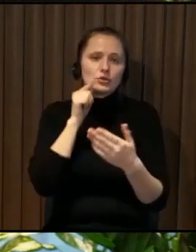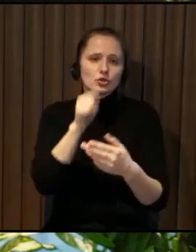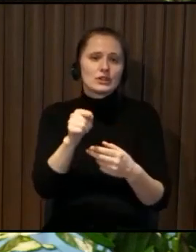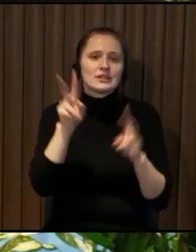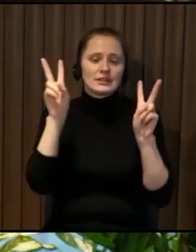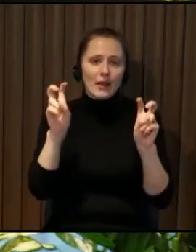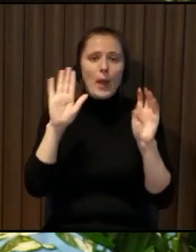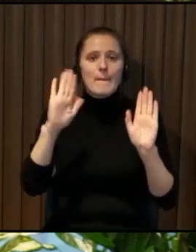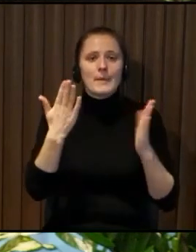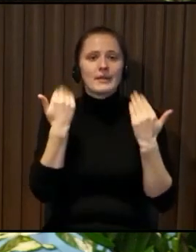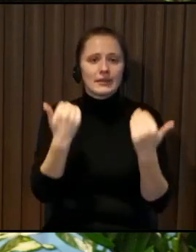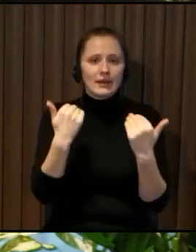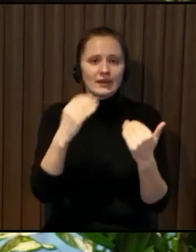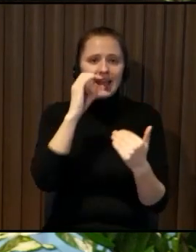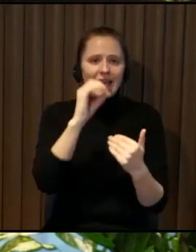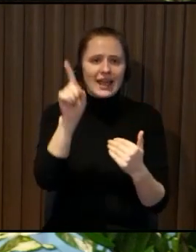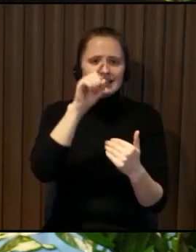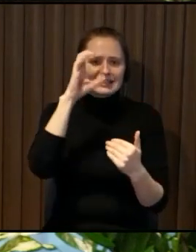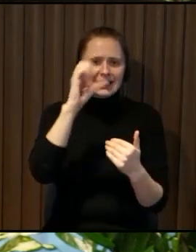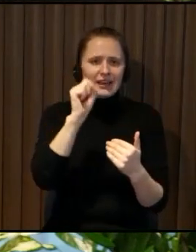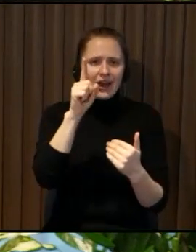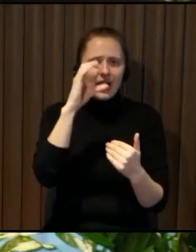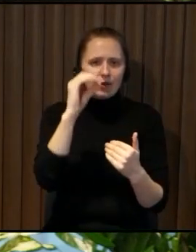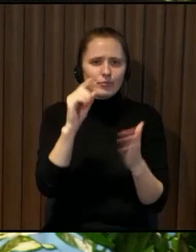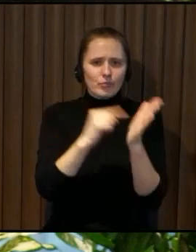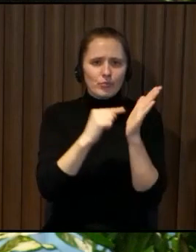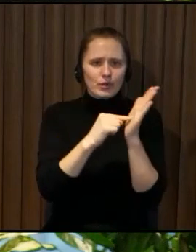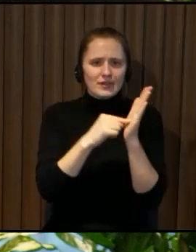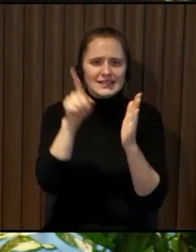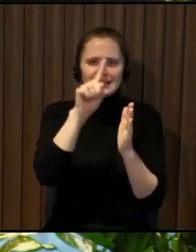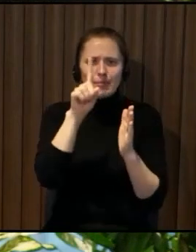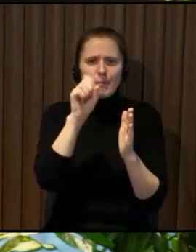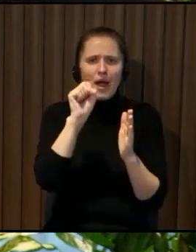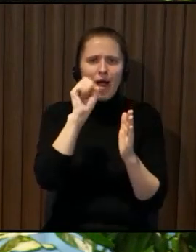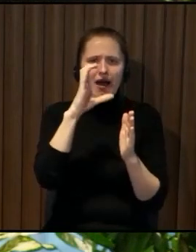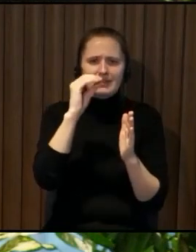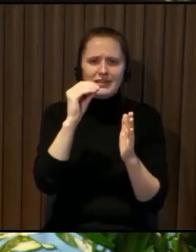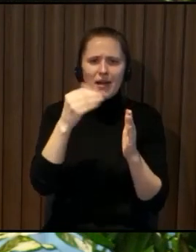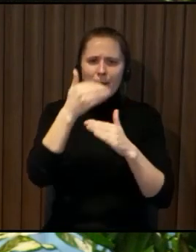And now you should press escape button or